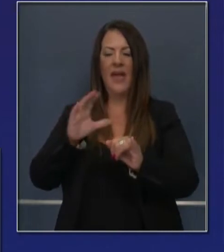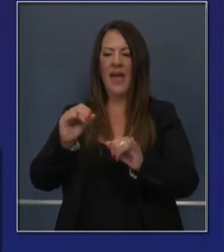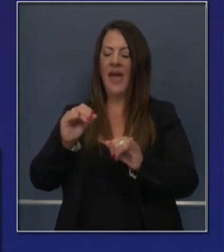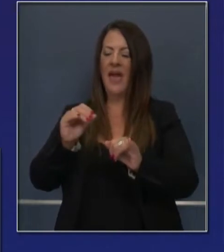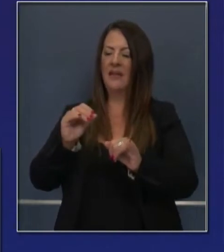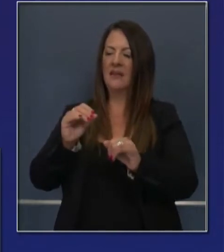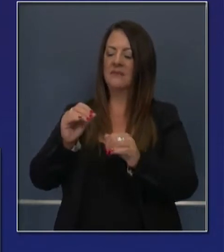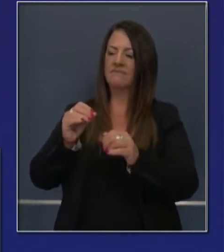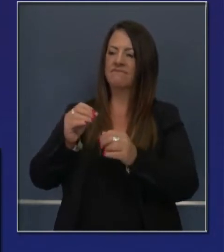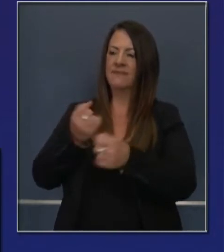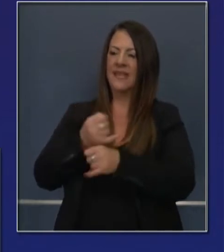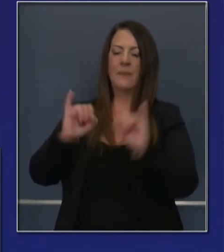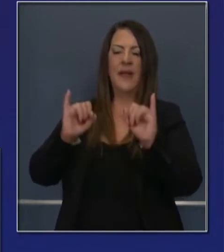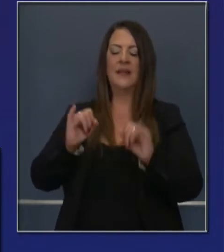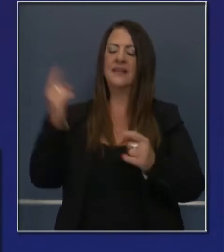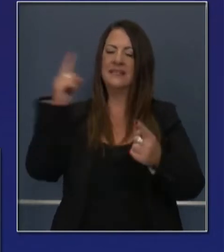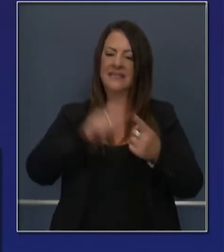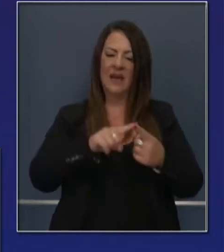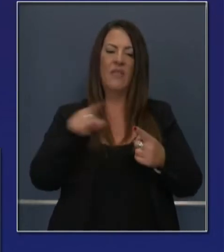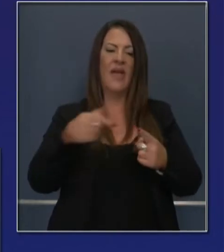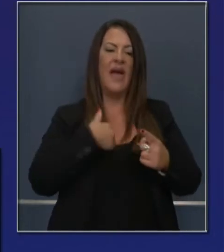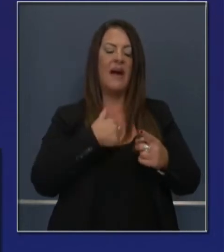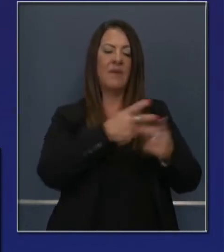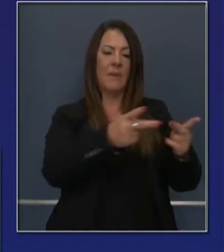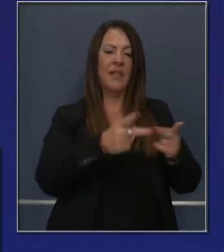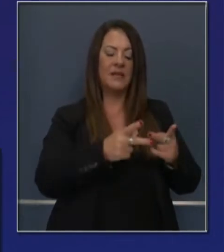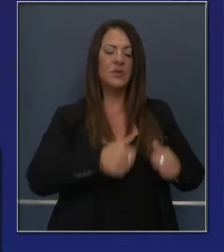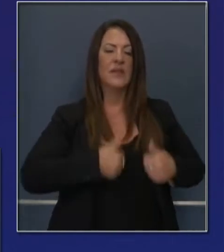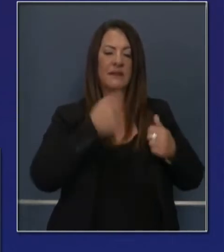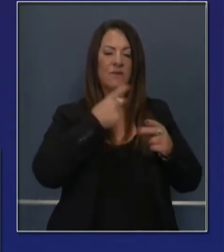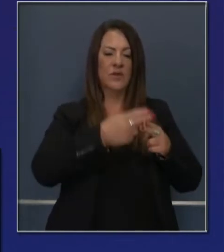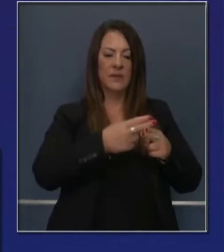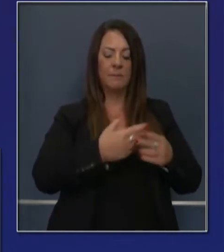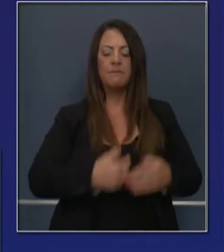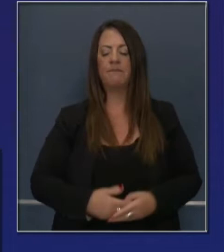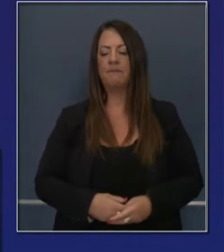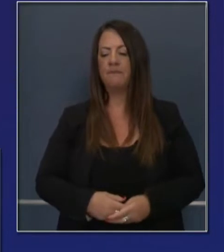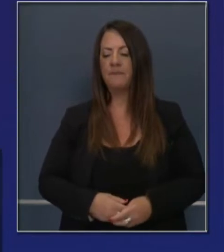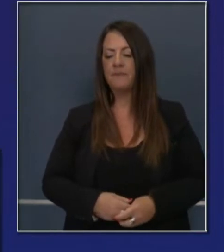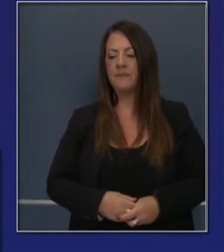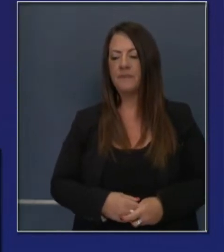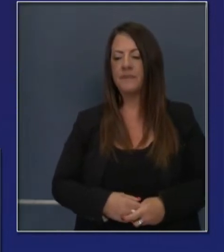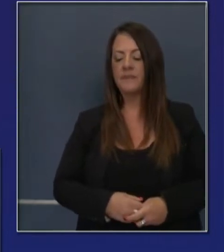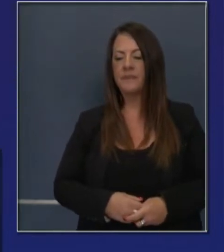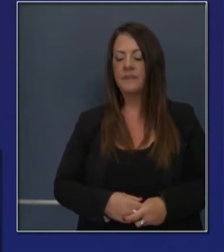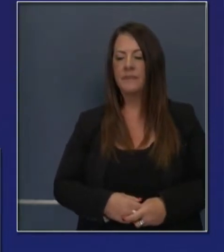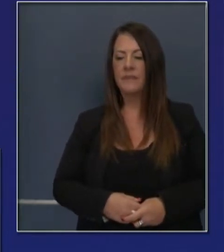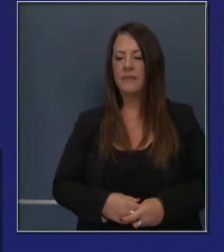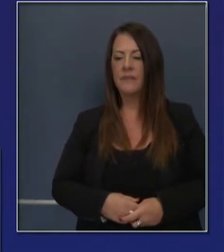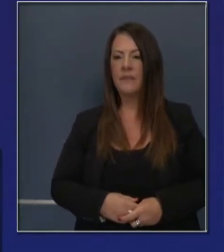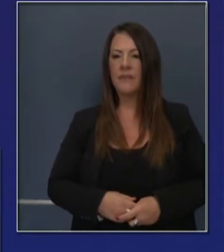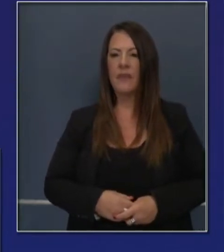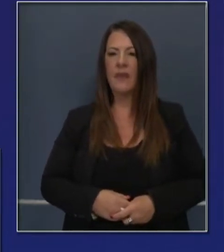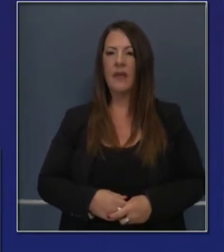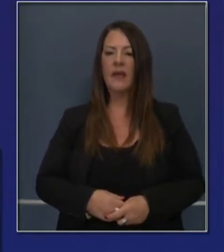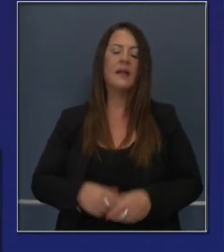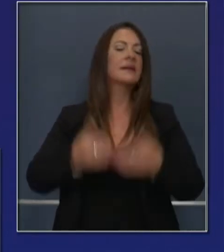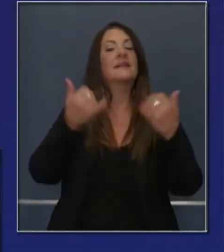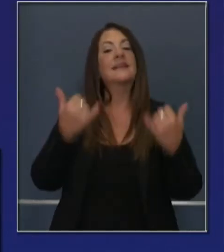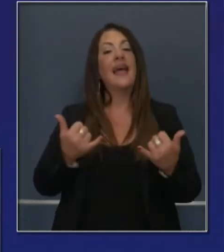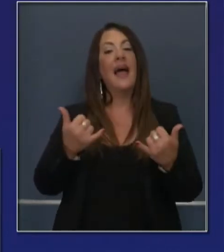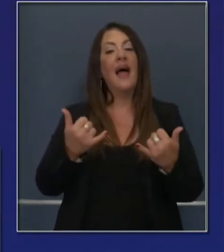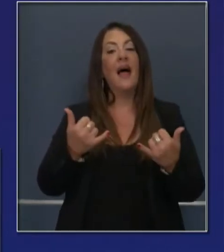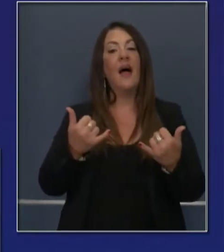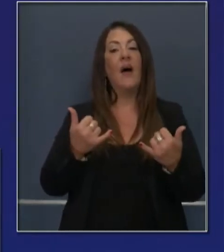one of many programs, but go a long way to providing that. With regard to moving forward and going a long